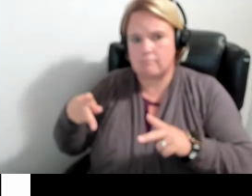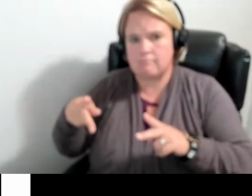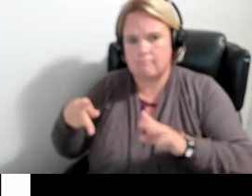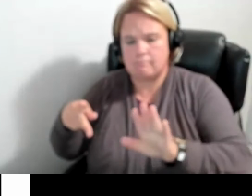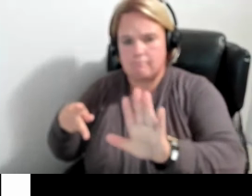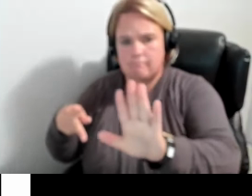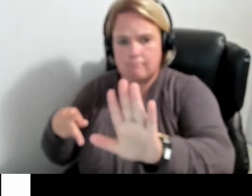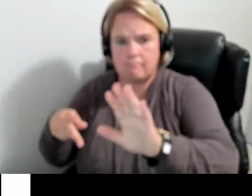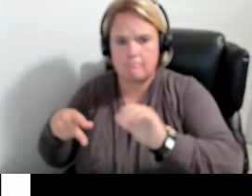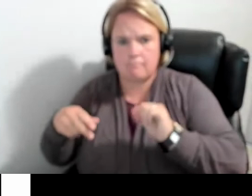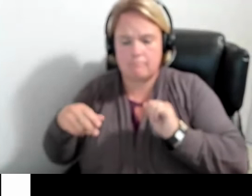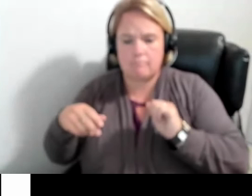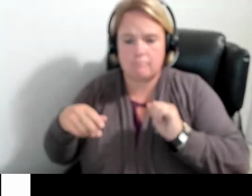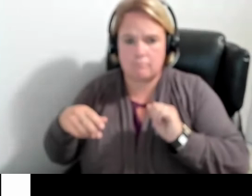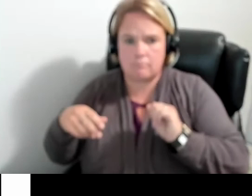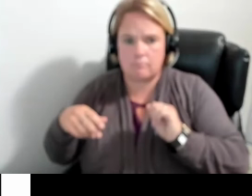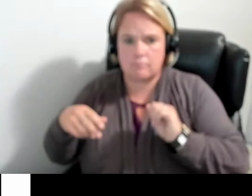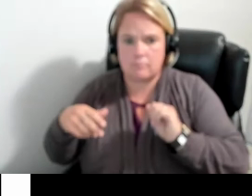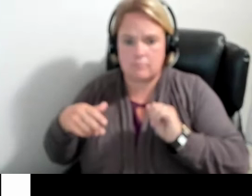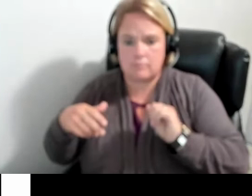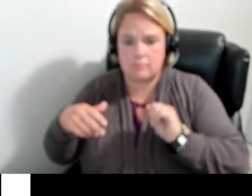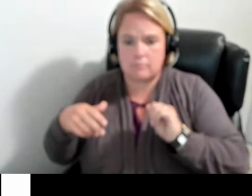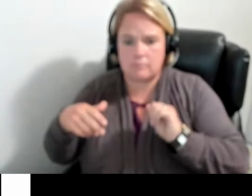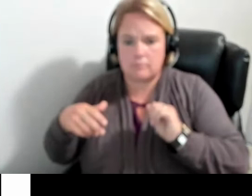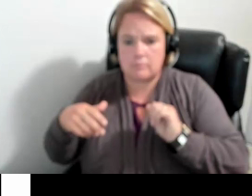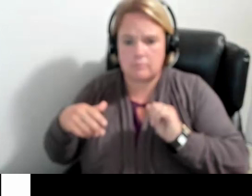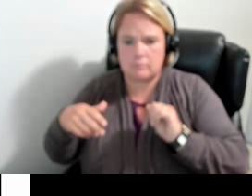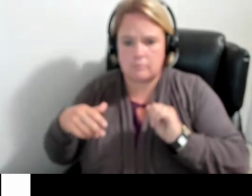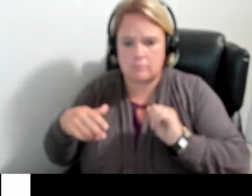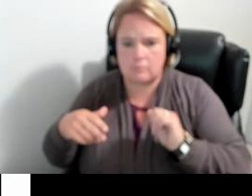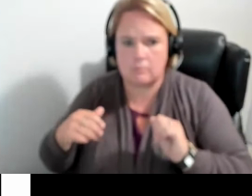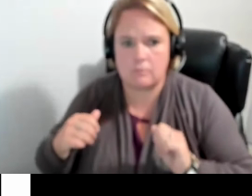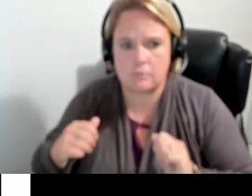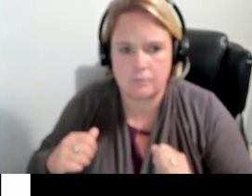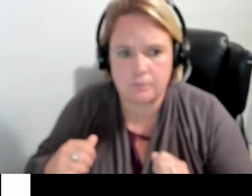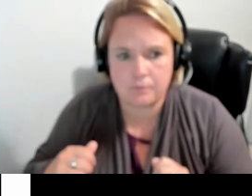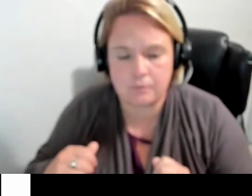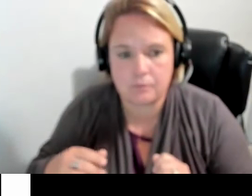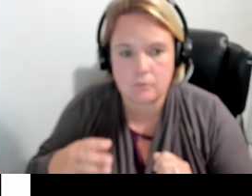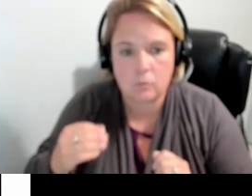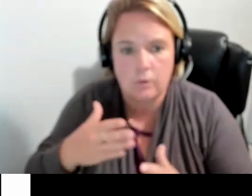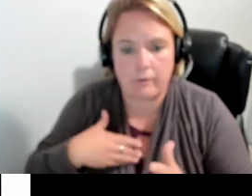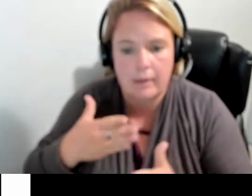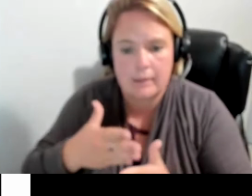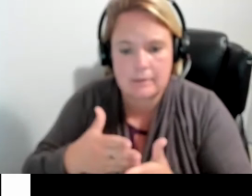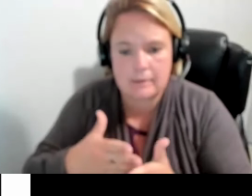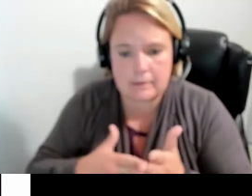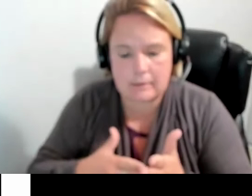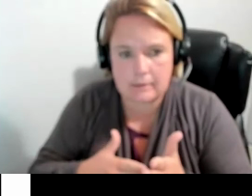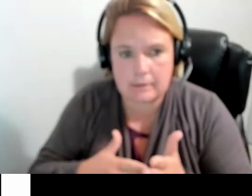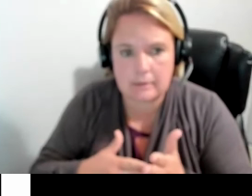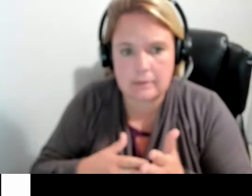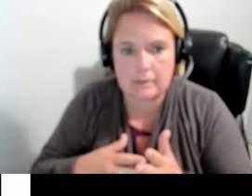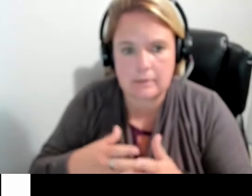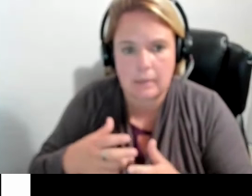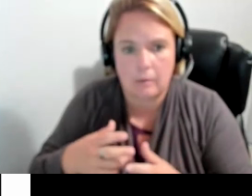please correct me, but they do need to have some English familiarity. We've had some instances where somebody will come